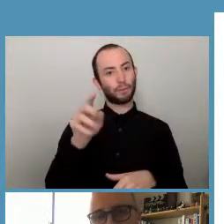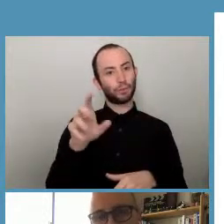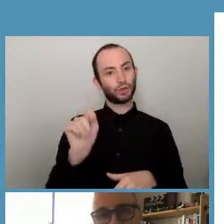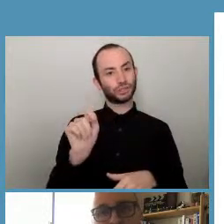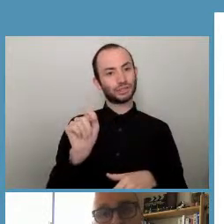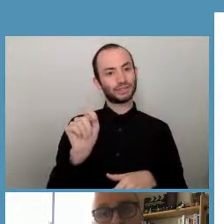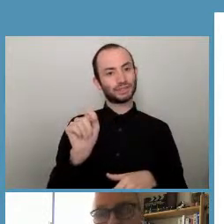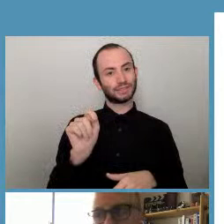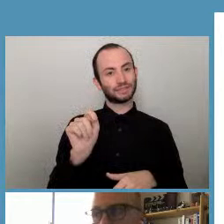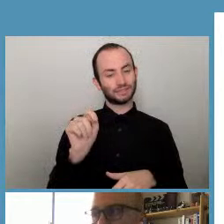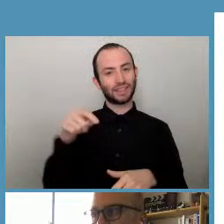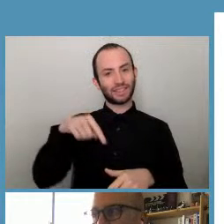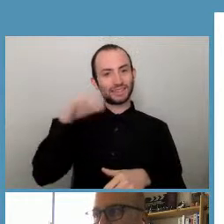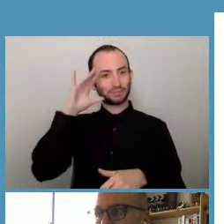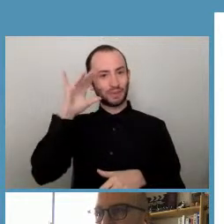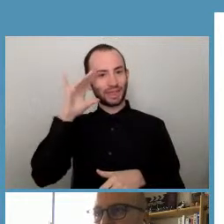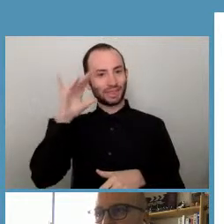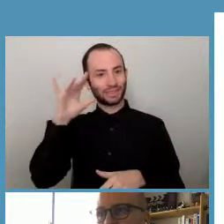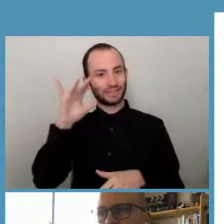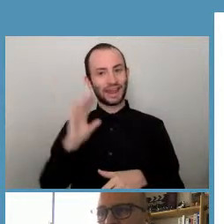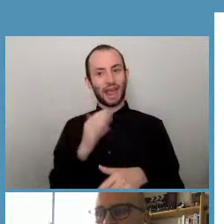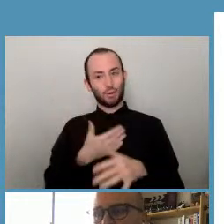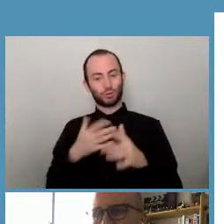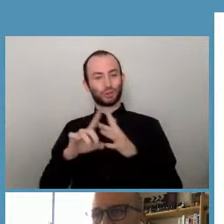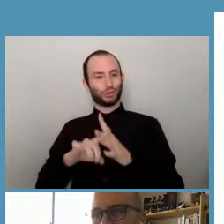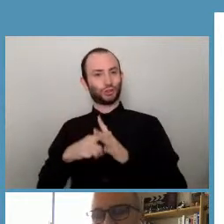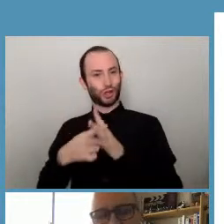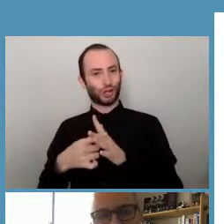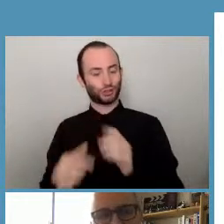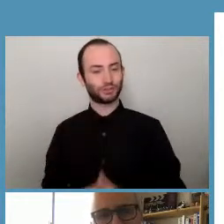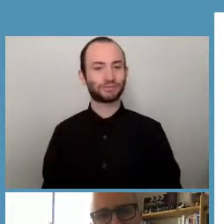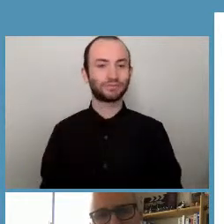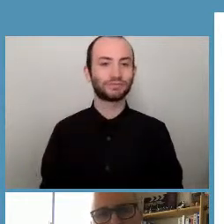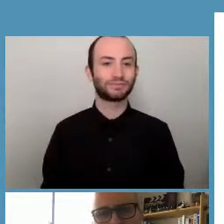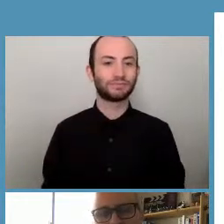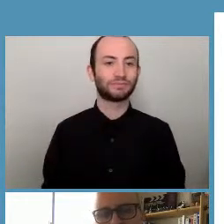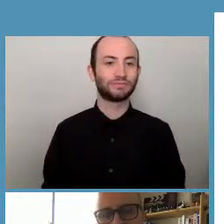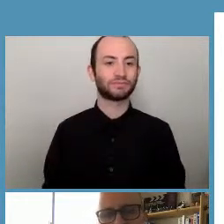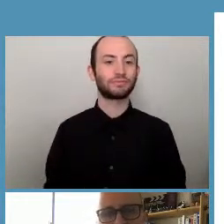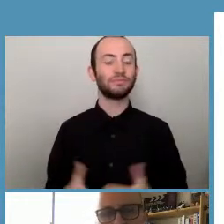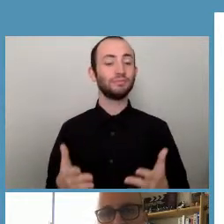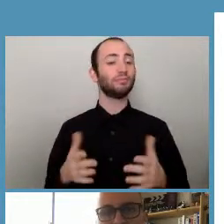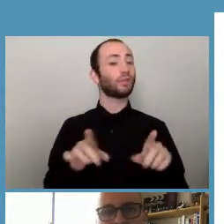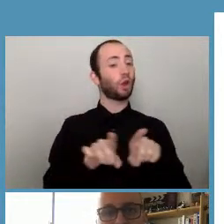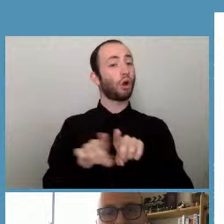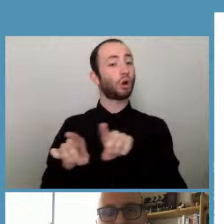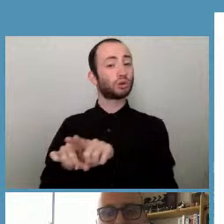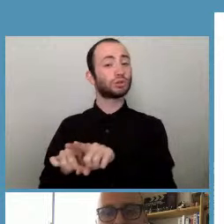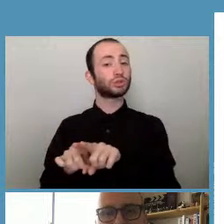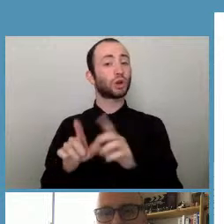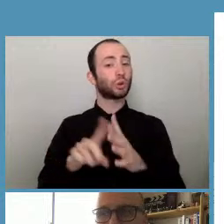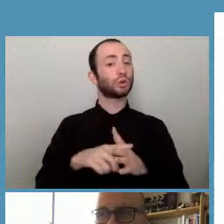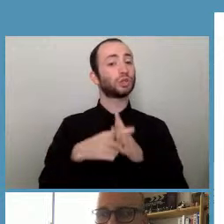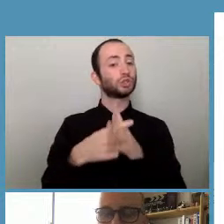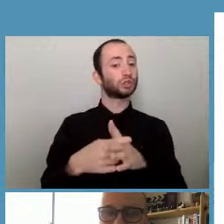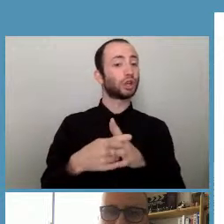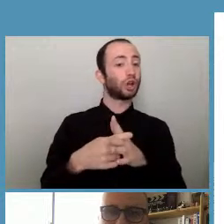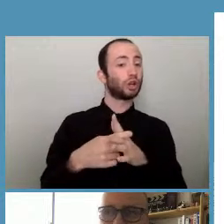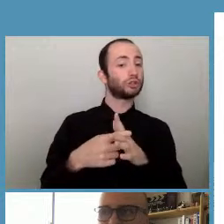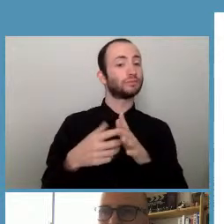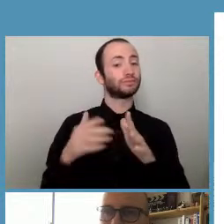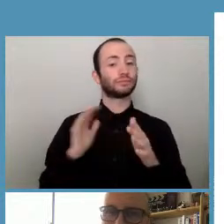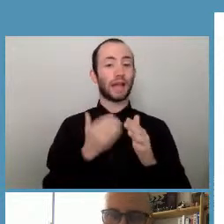not, our starting point. We also start operating among a premise. And the premise